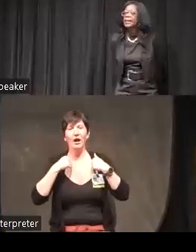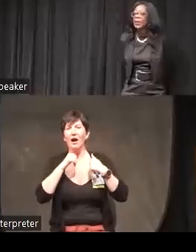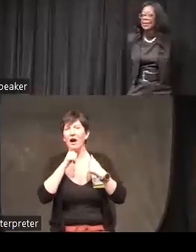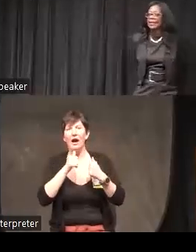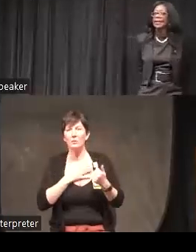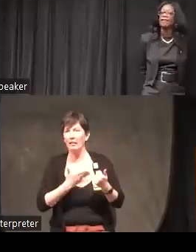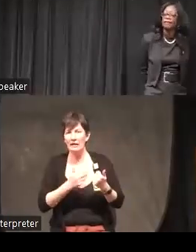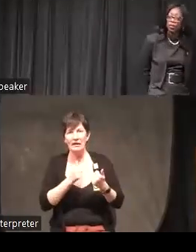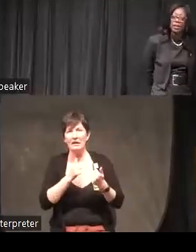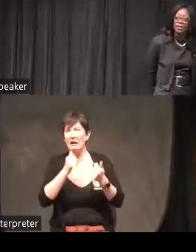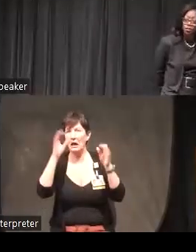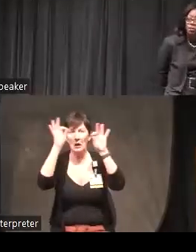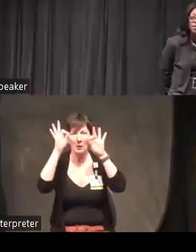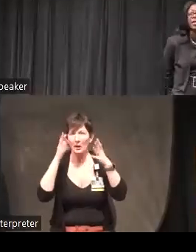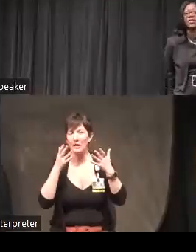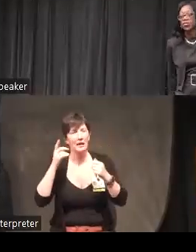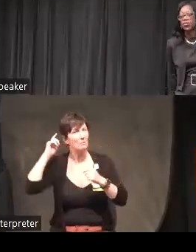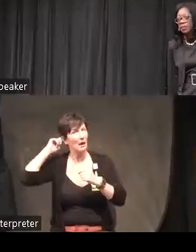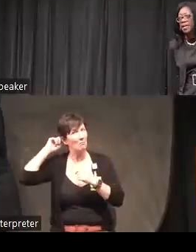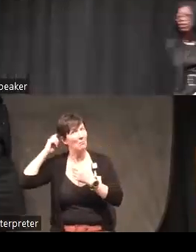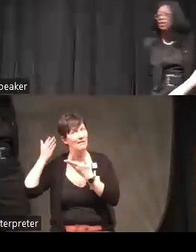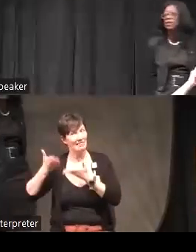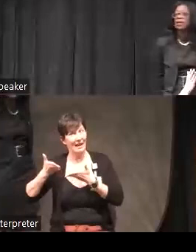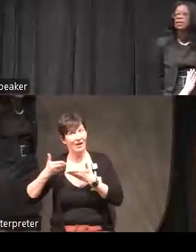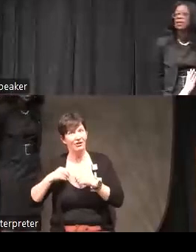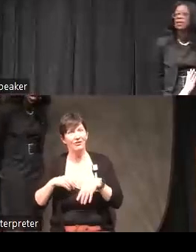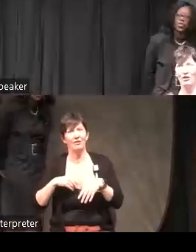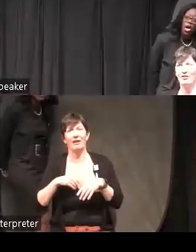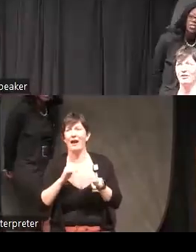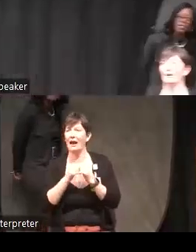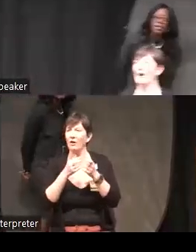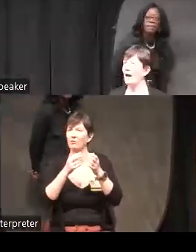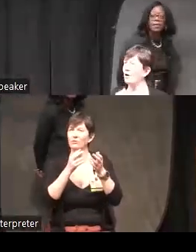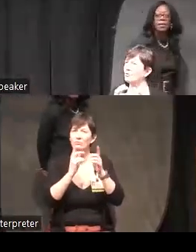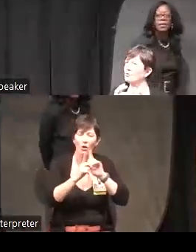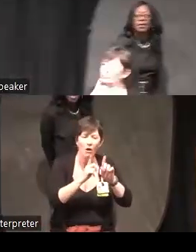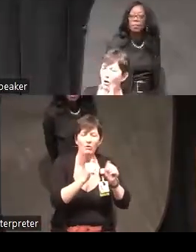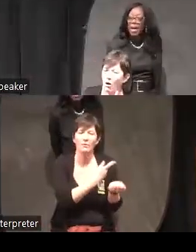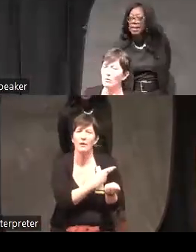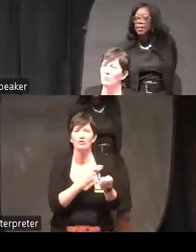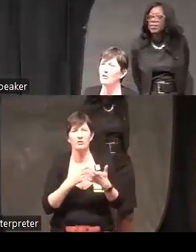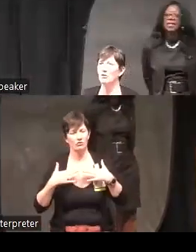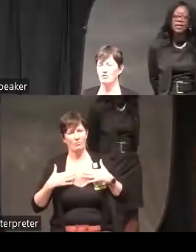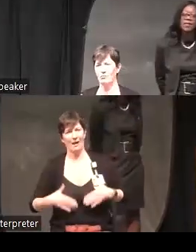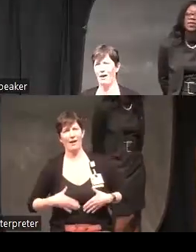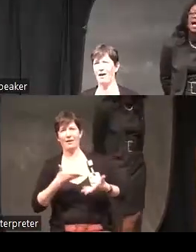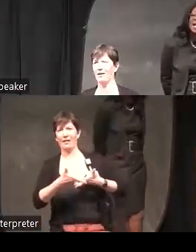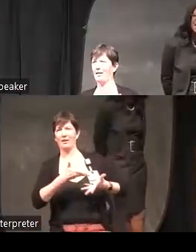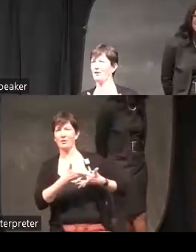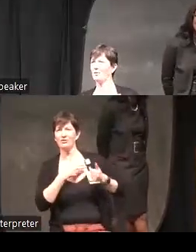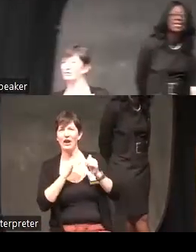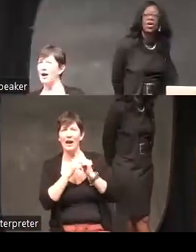and unwittingly informing the way you treat patients, the way you talk to them, your body language, the length of your